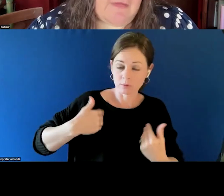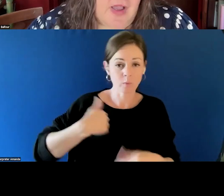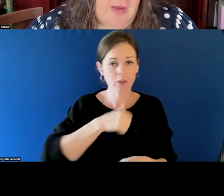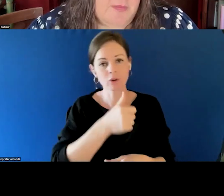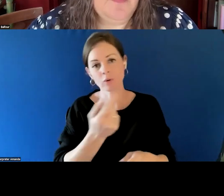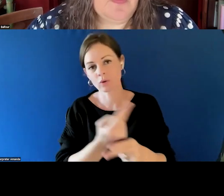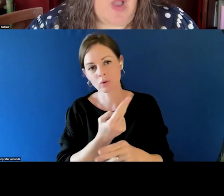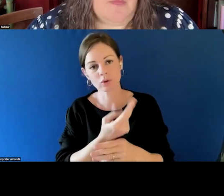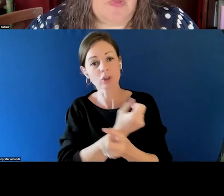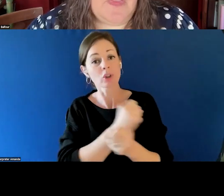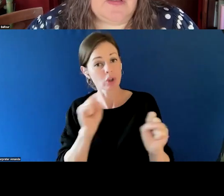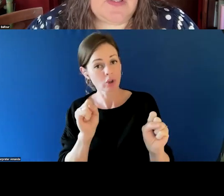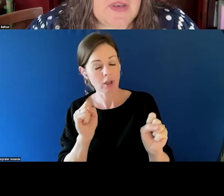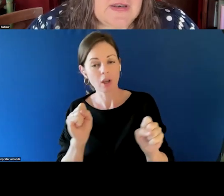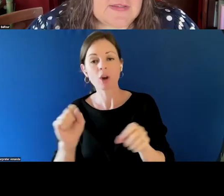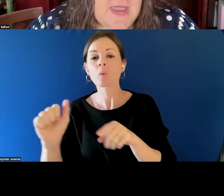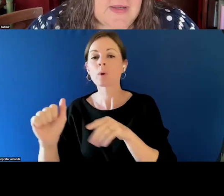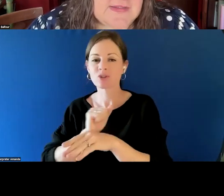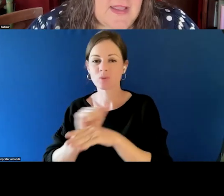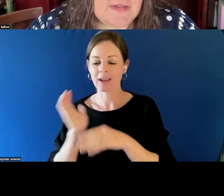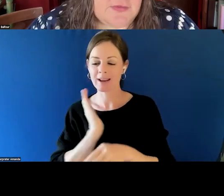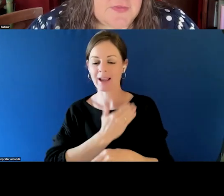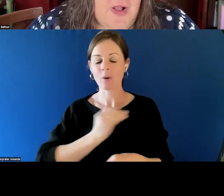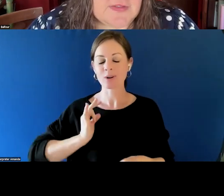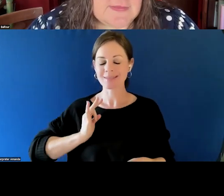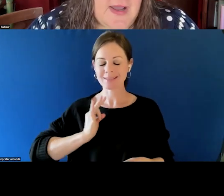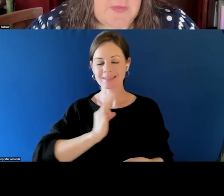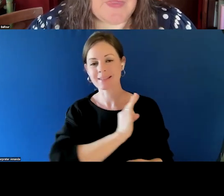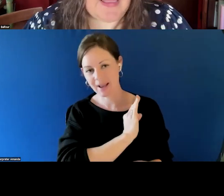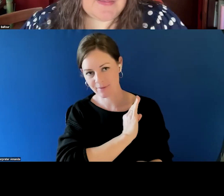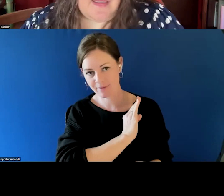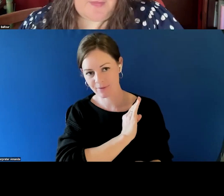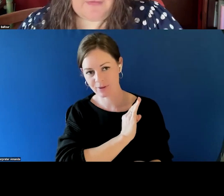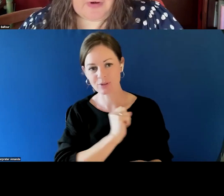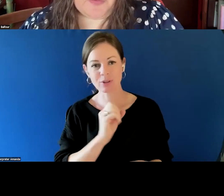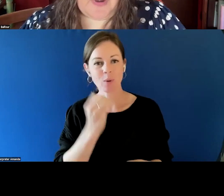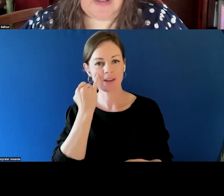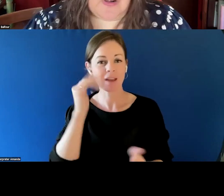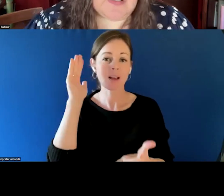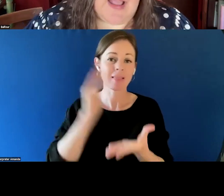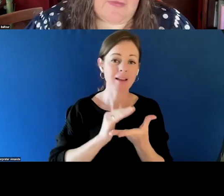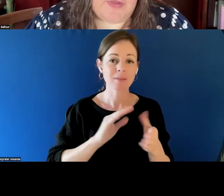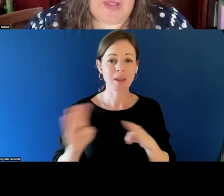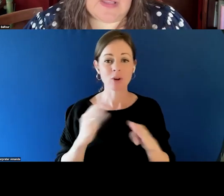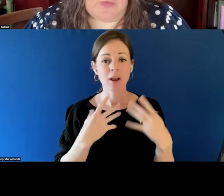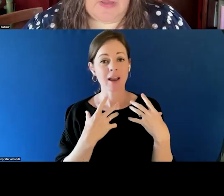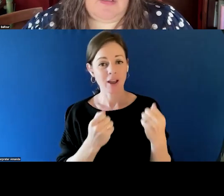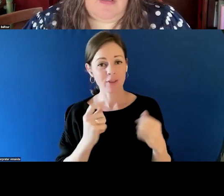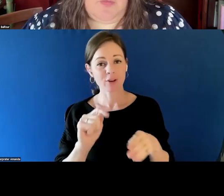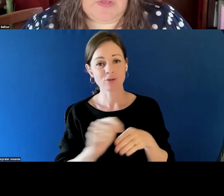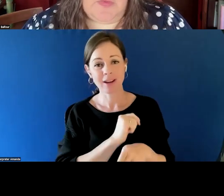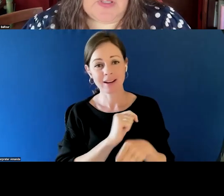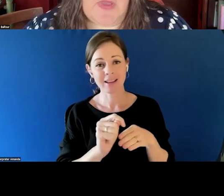our staff up. And then it doesn't make any sense to default to somebody with less behavioral health training than our staff. So that's how